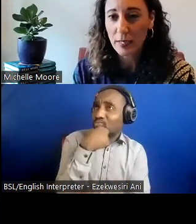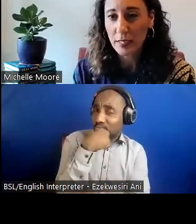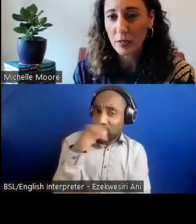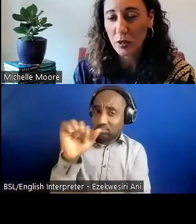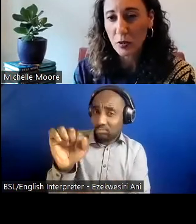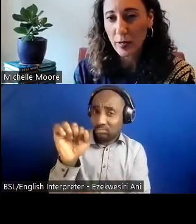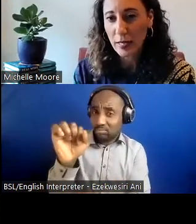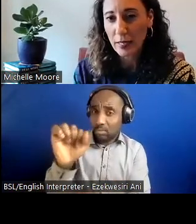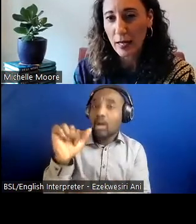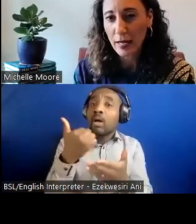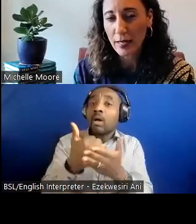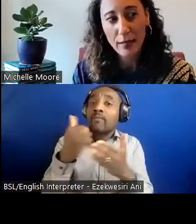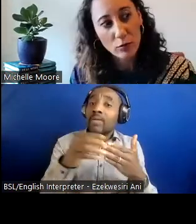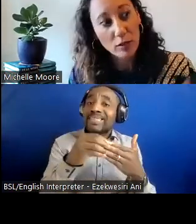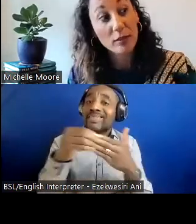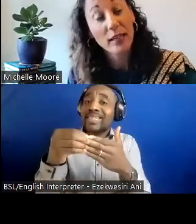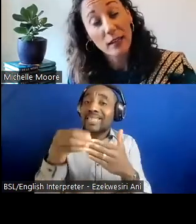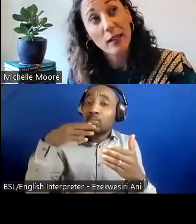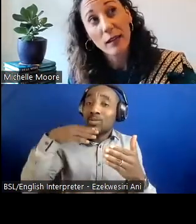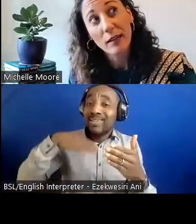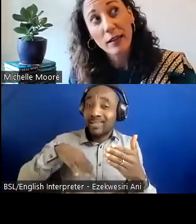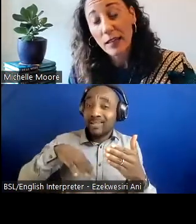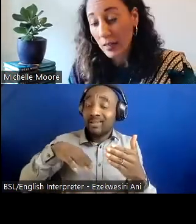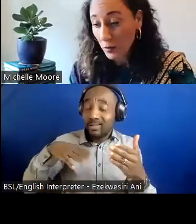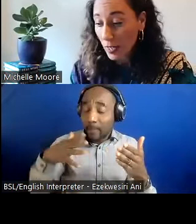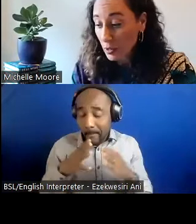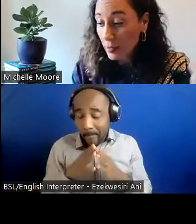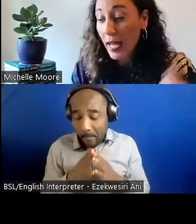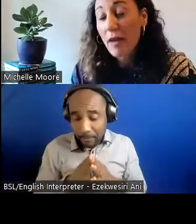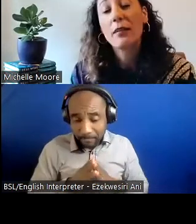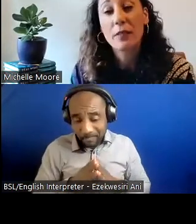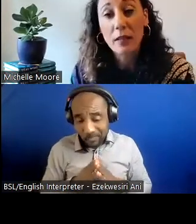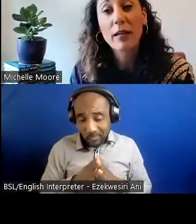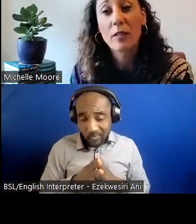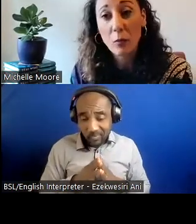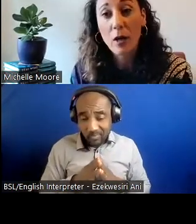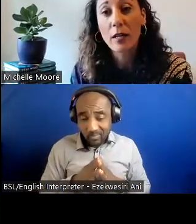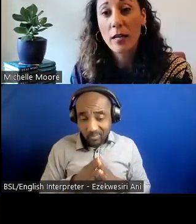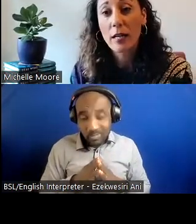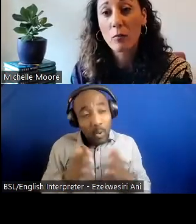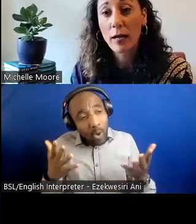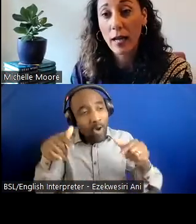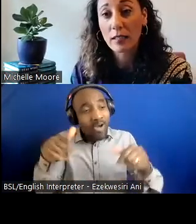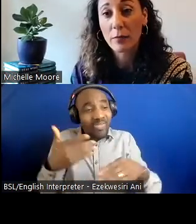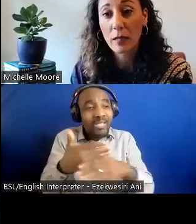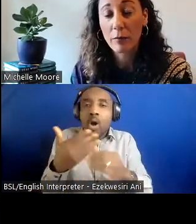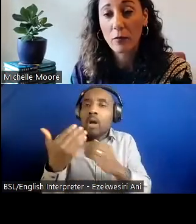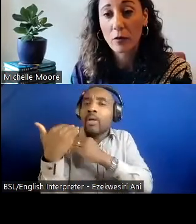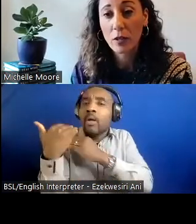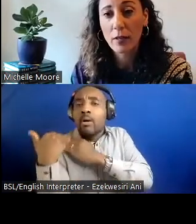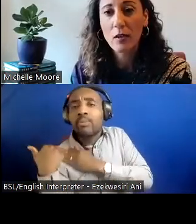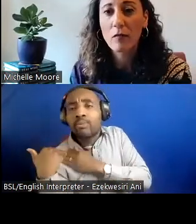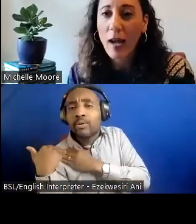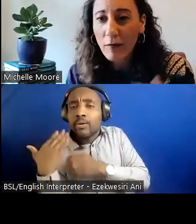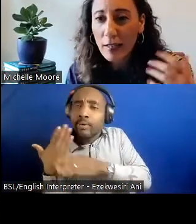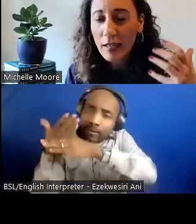that's needed too, in also taking the kind of, if you like, doing the heavy lifting around this work in a way that hasn't been done before. So